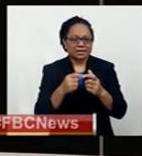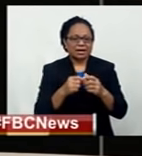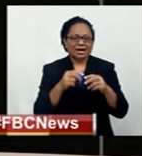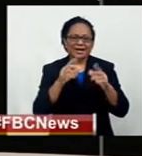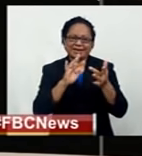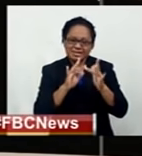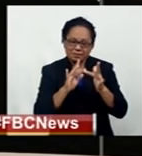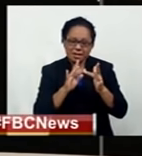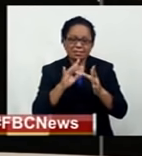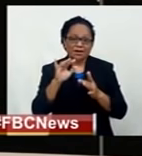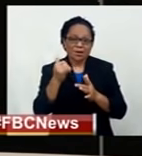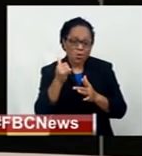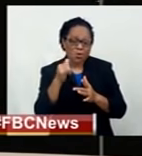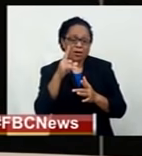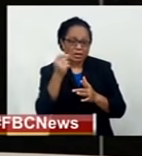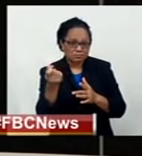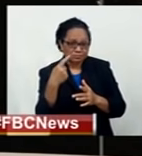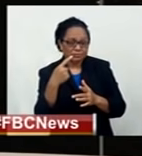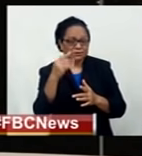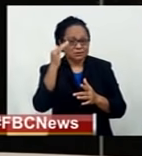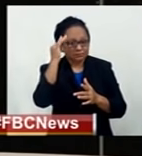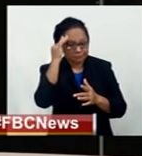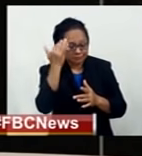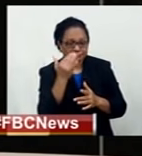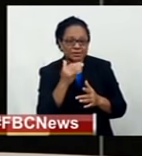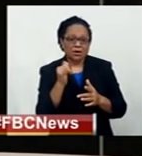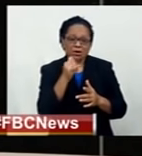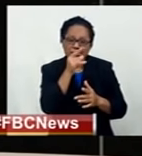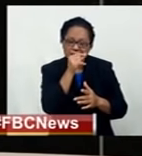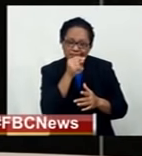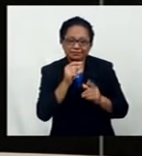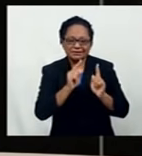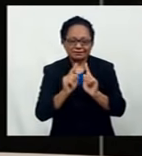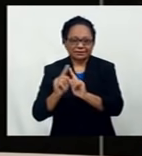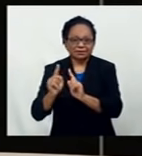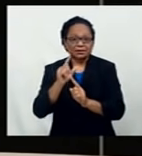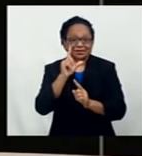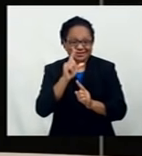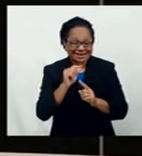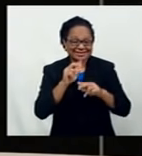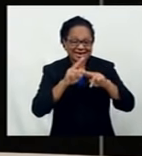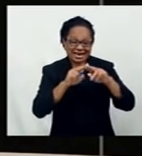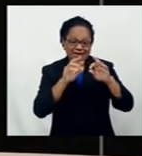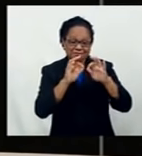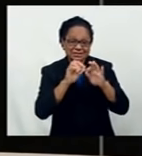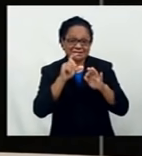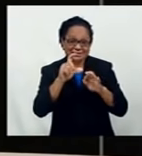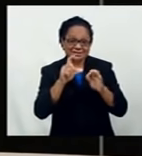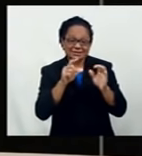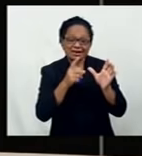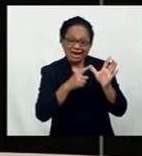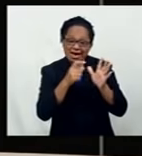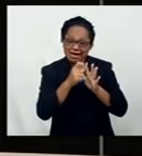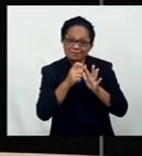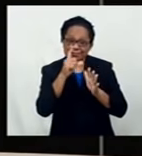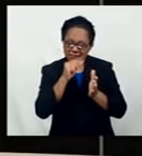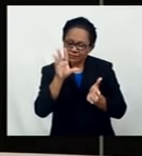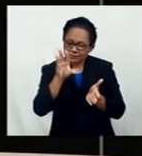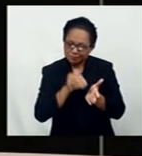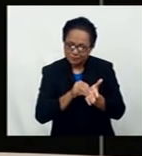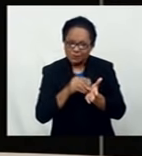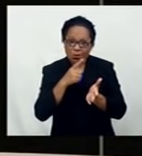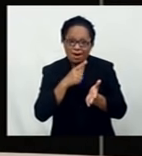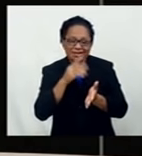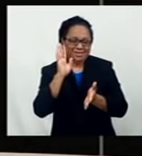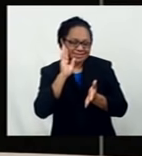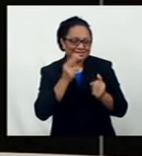fbcnews@fbc.com.fj, or share it with us via social media. You can also download our FBC app to keep updated with the very latest in news and